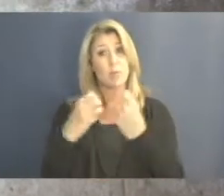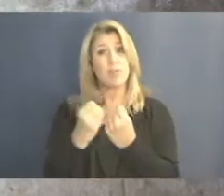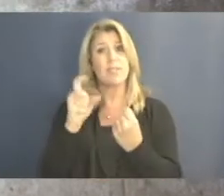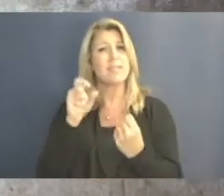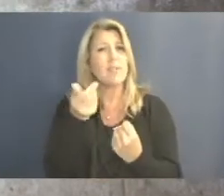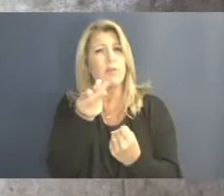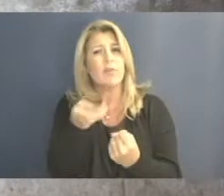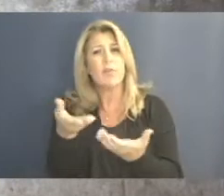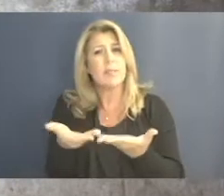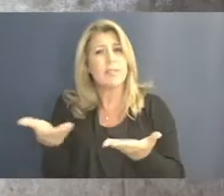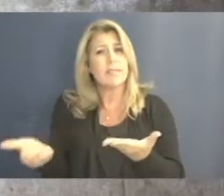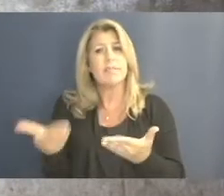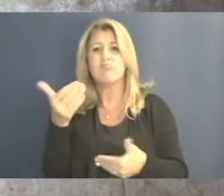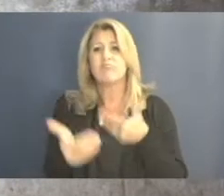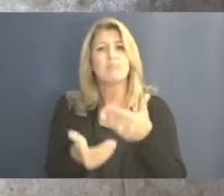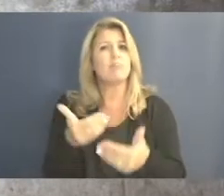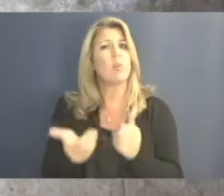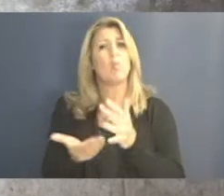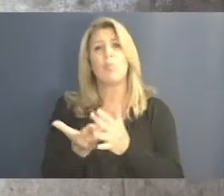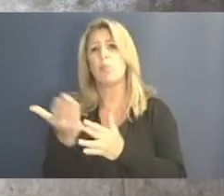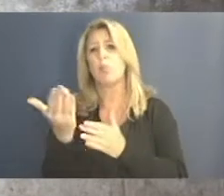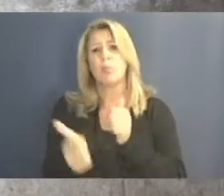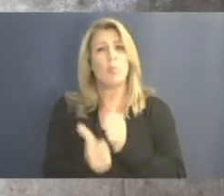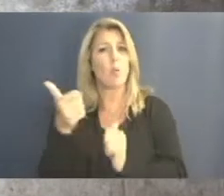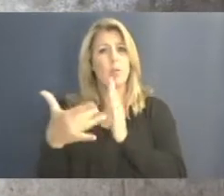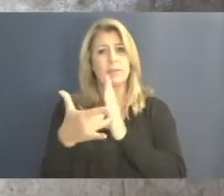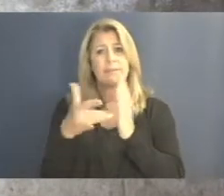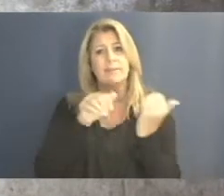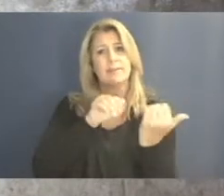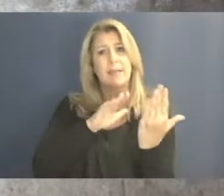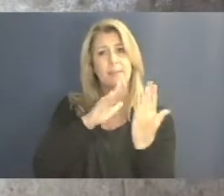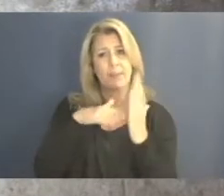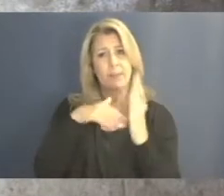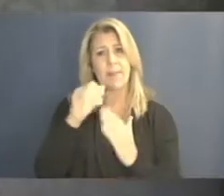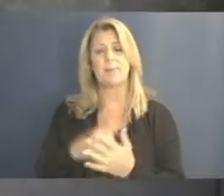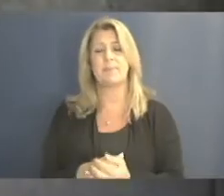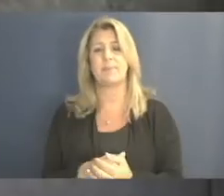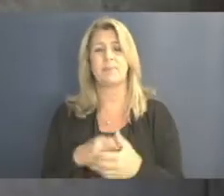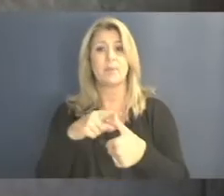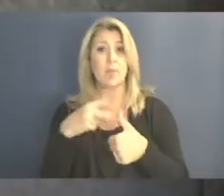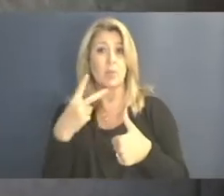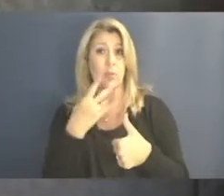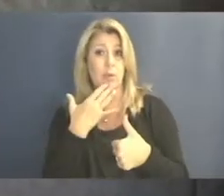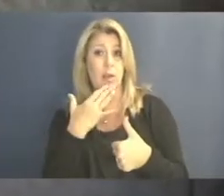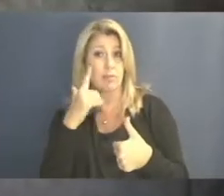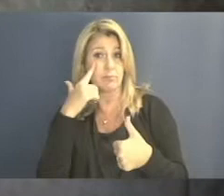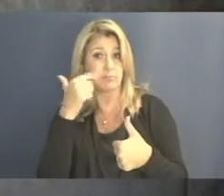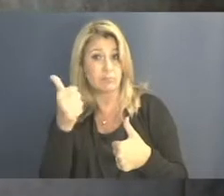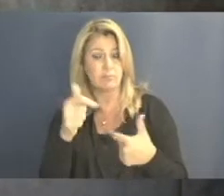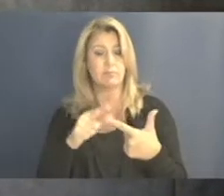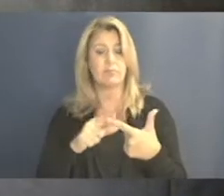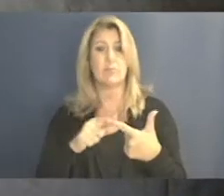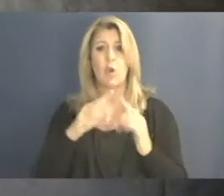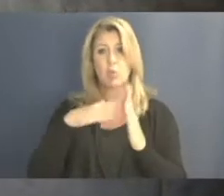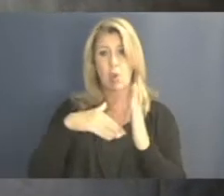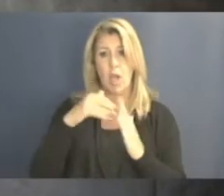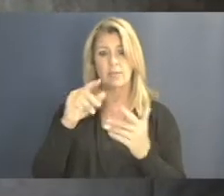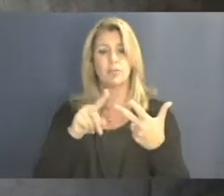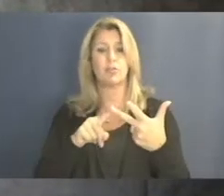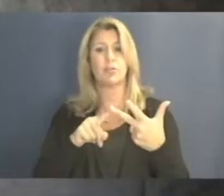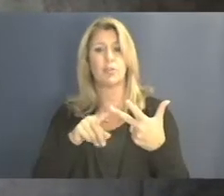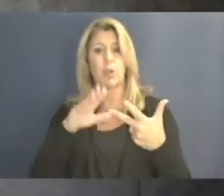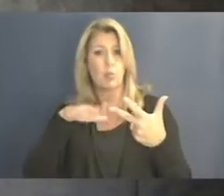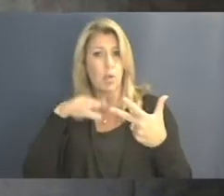few items to get you through most of the techniques you will need. 2 colors of your choice, a brush for